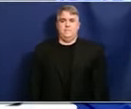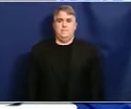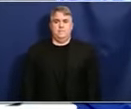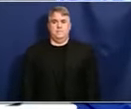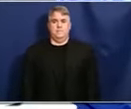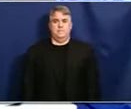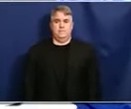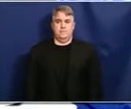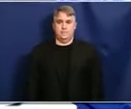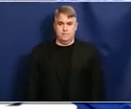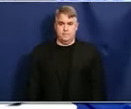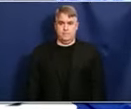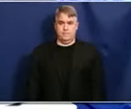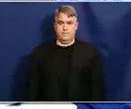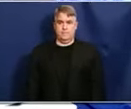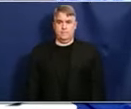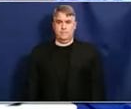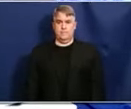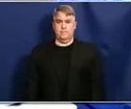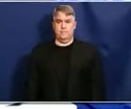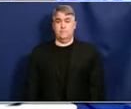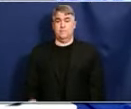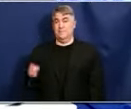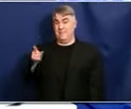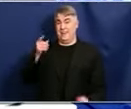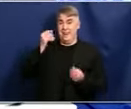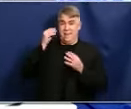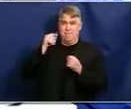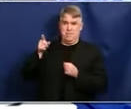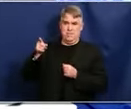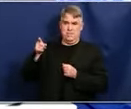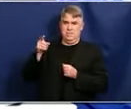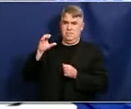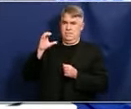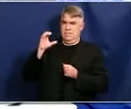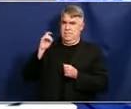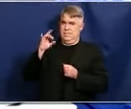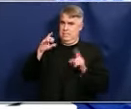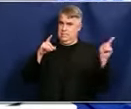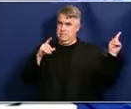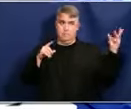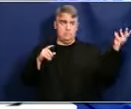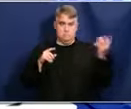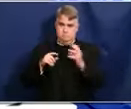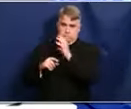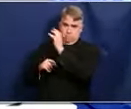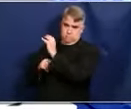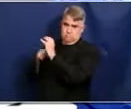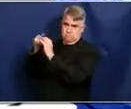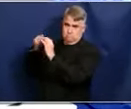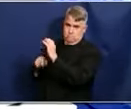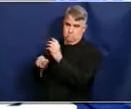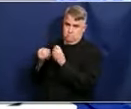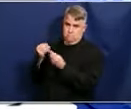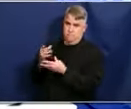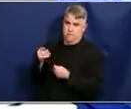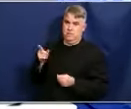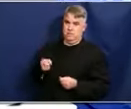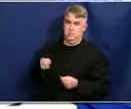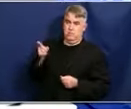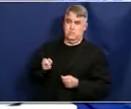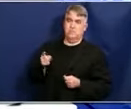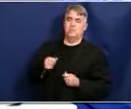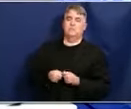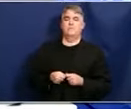adopted the information that is on the CDPH's website, who obtained the information from